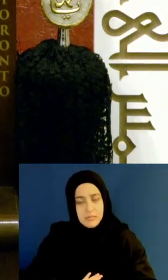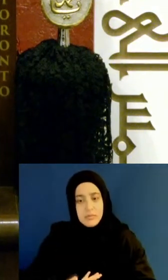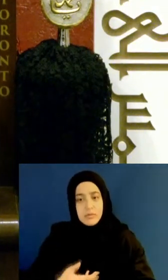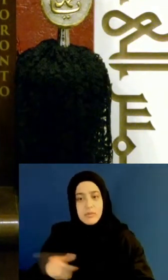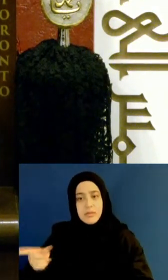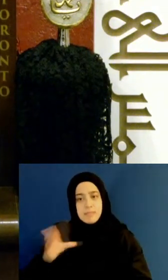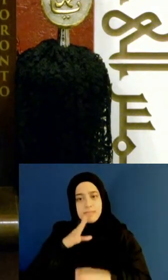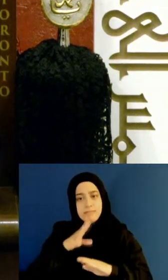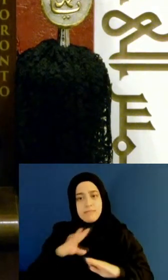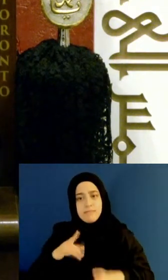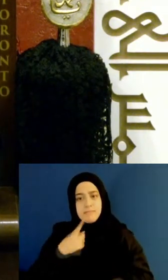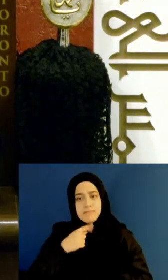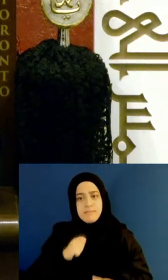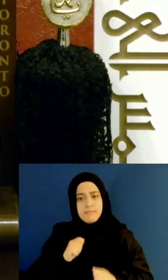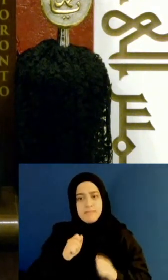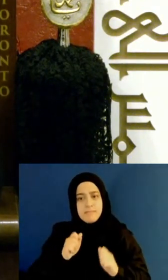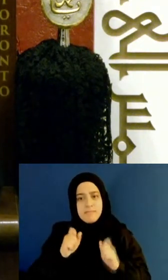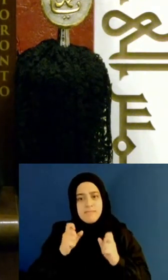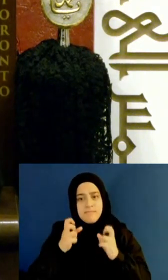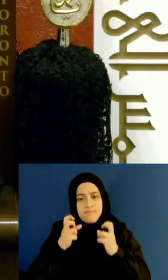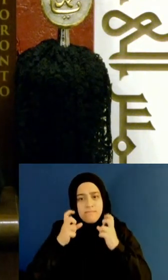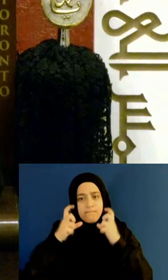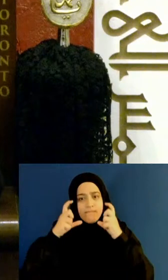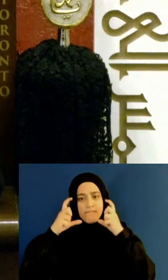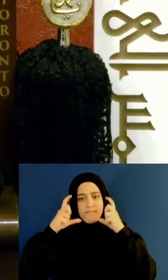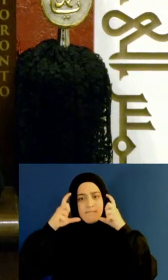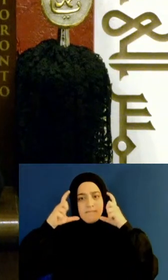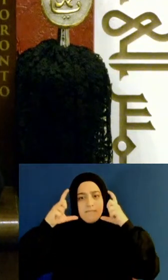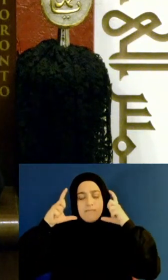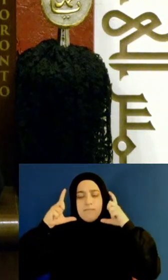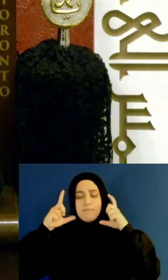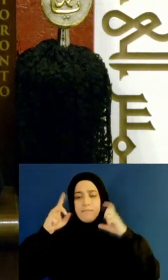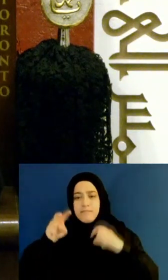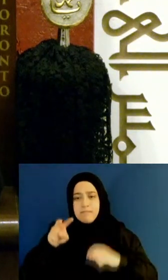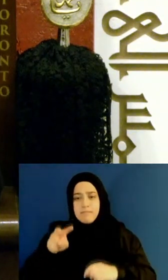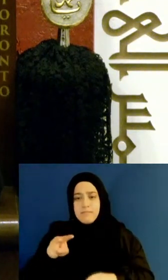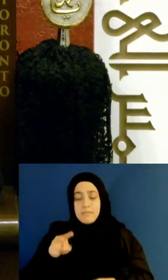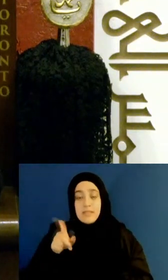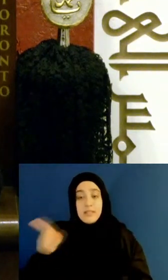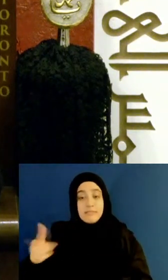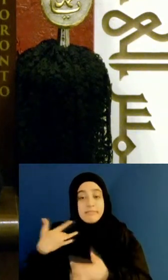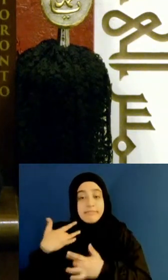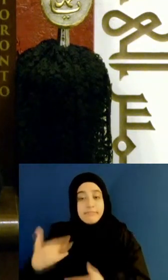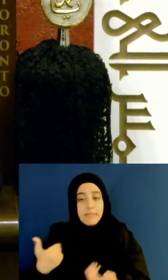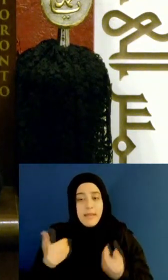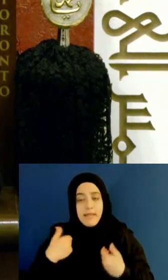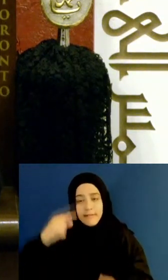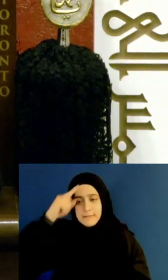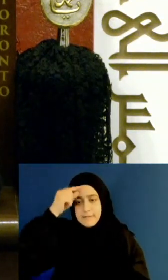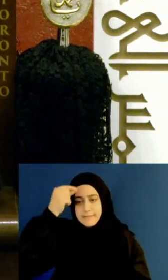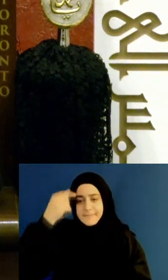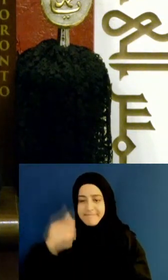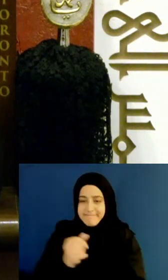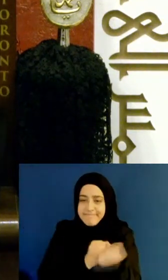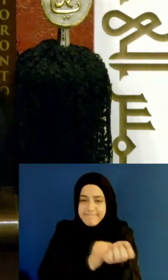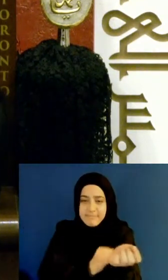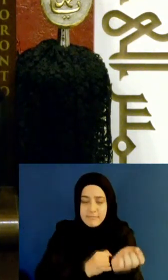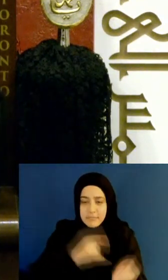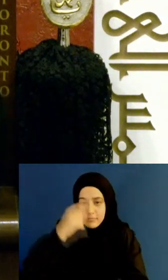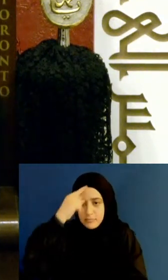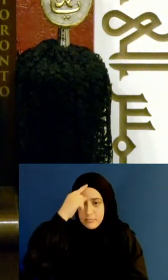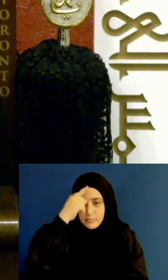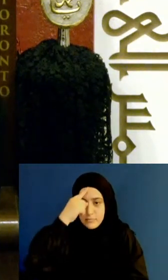turn absolutely red. And Rasulullah had a vein that would run through the center of his forehead or at